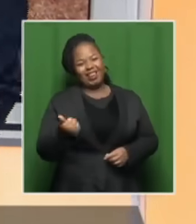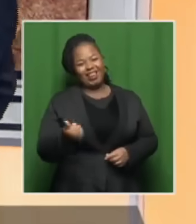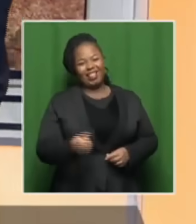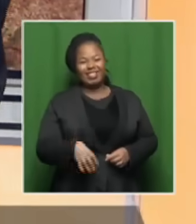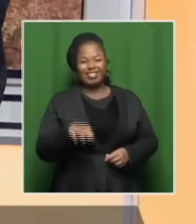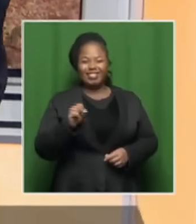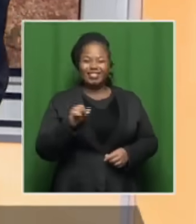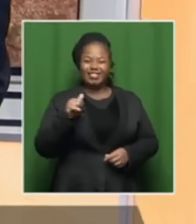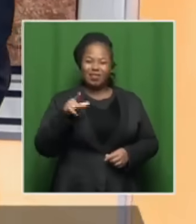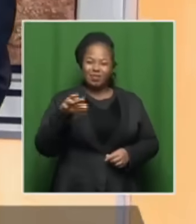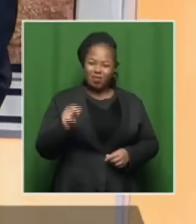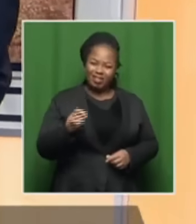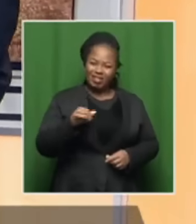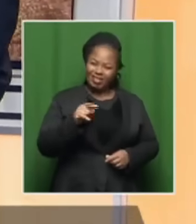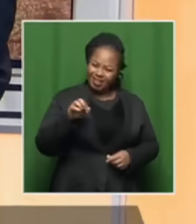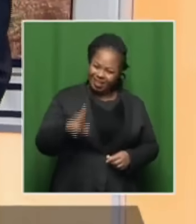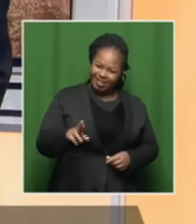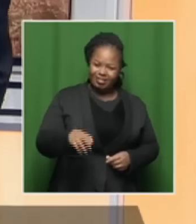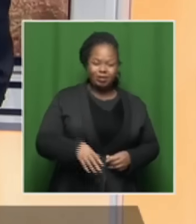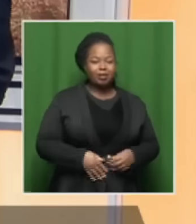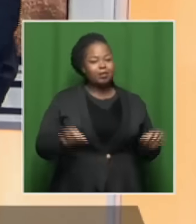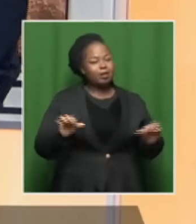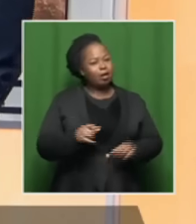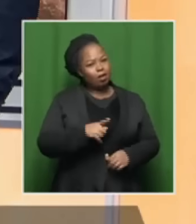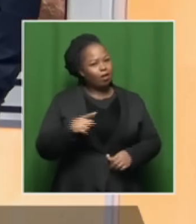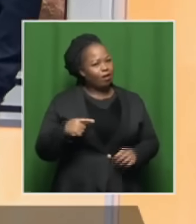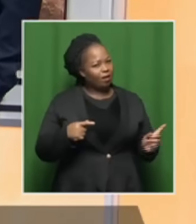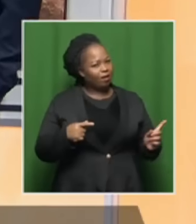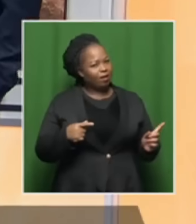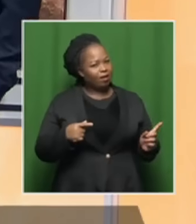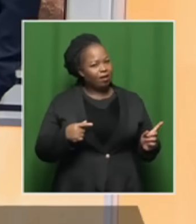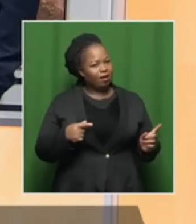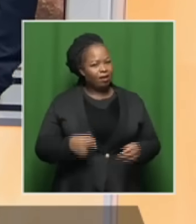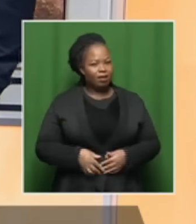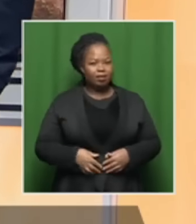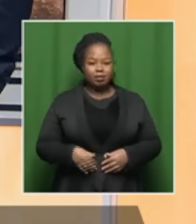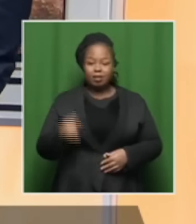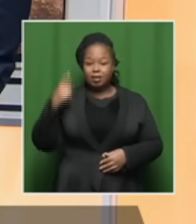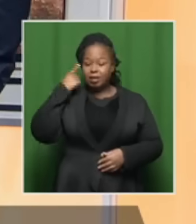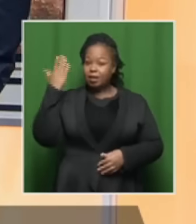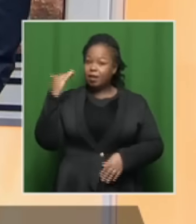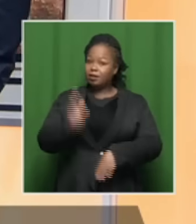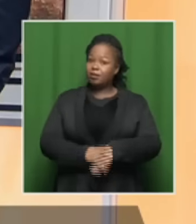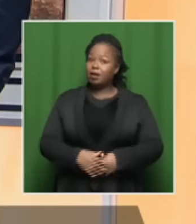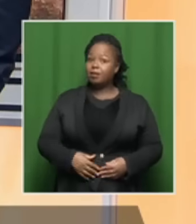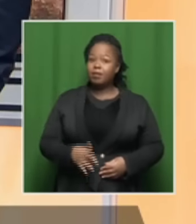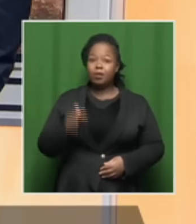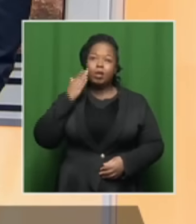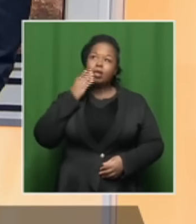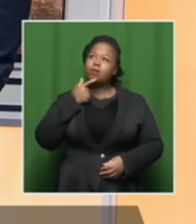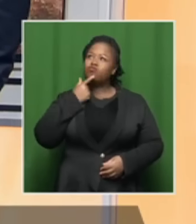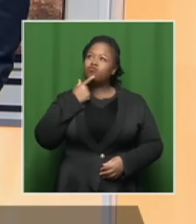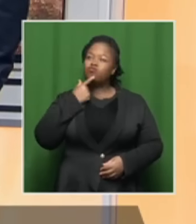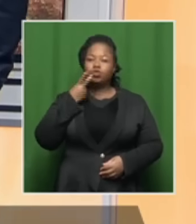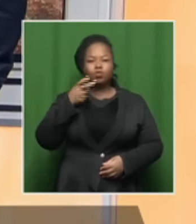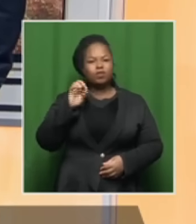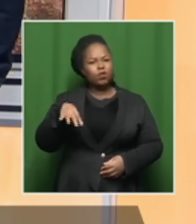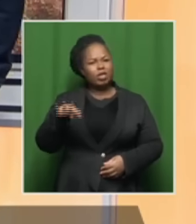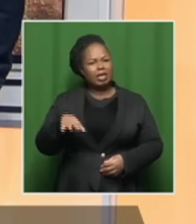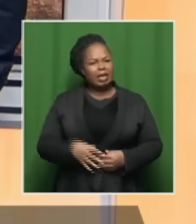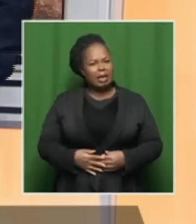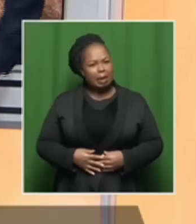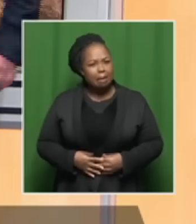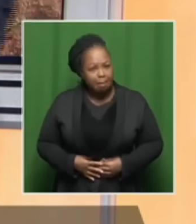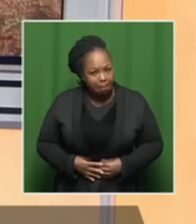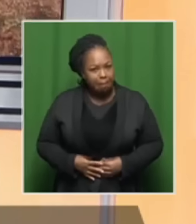but I mean, this is Simon coming back. How long haven't you done the weather for here? I mean, I think the last time I did it was during 2014, I